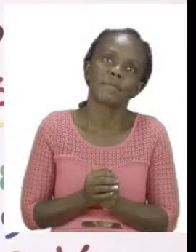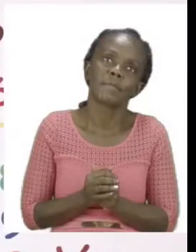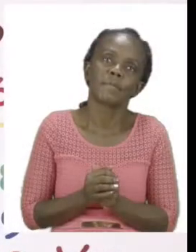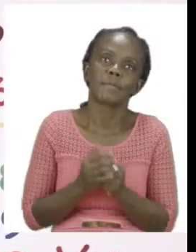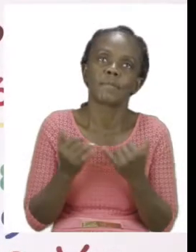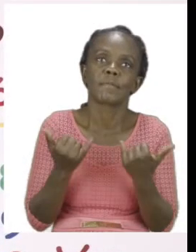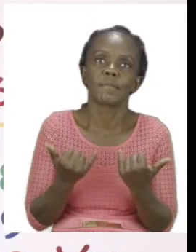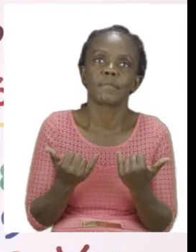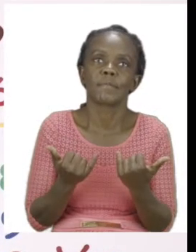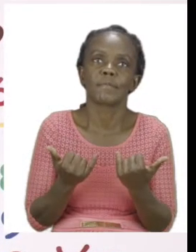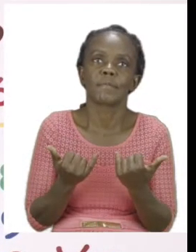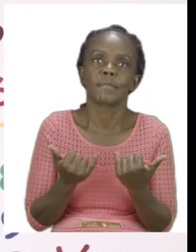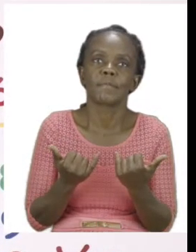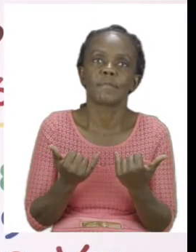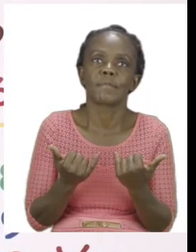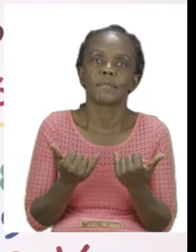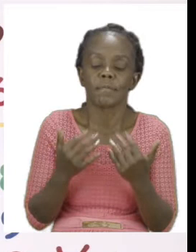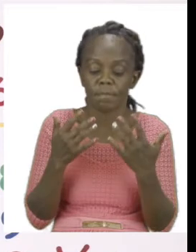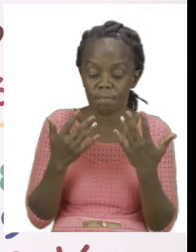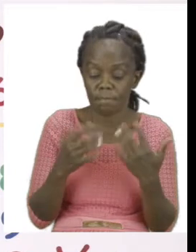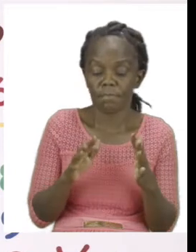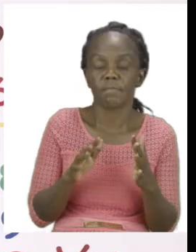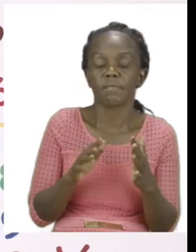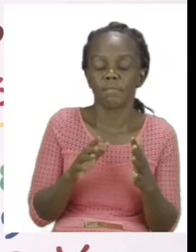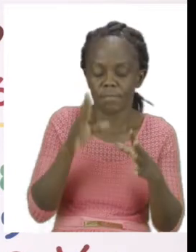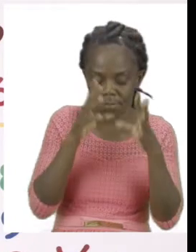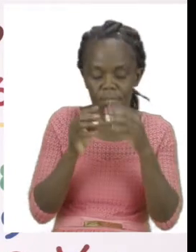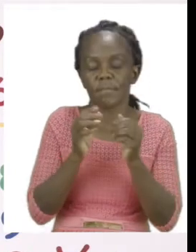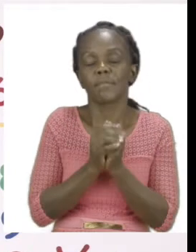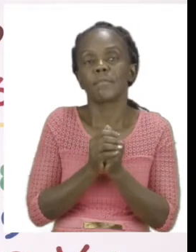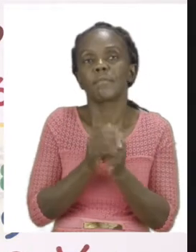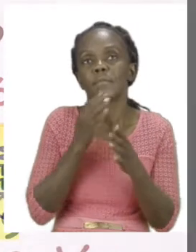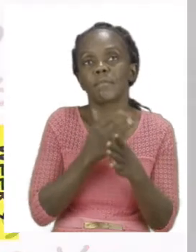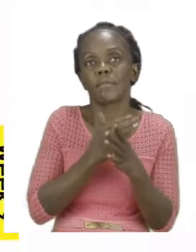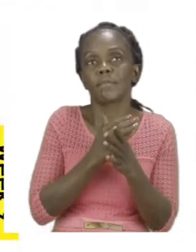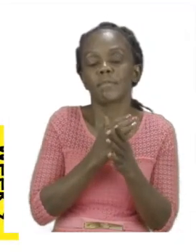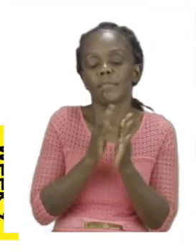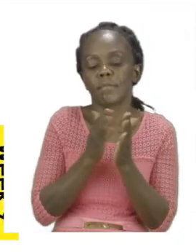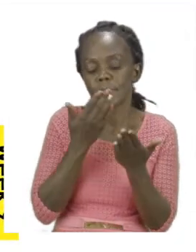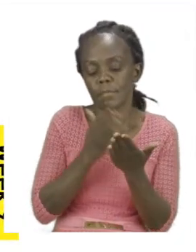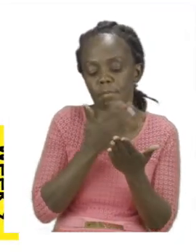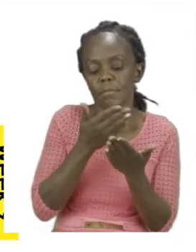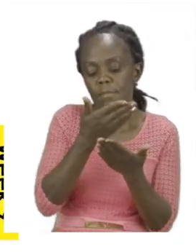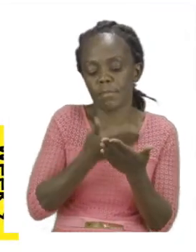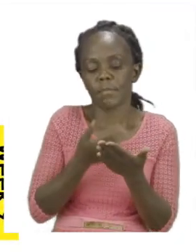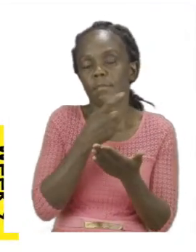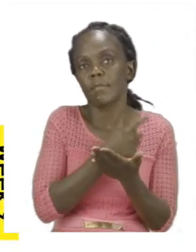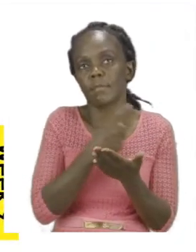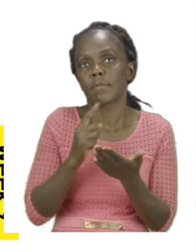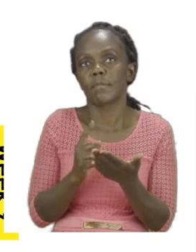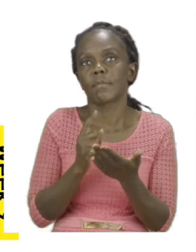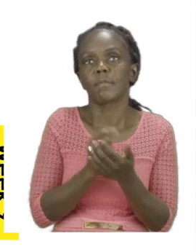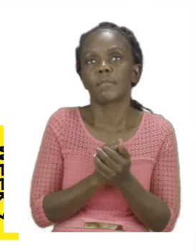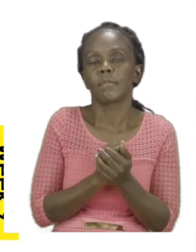Now let us end our lesson with an exercise from page 11. On page 11,